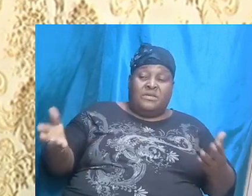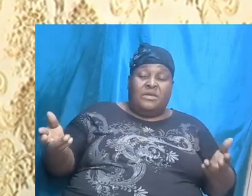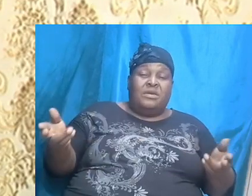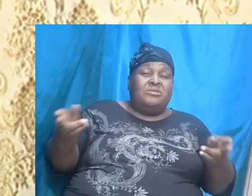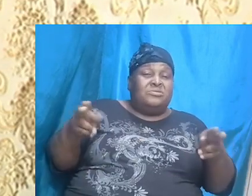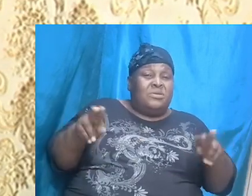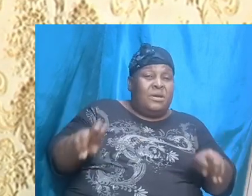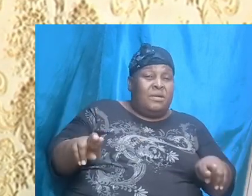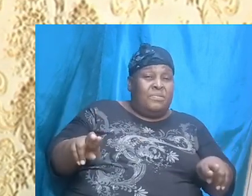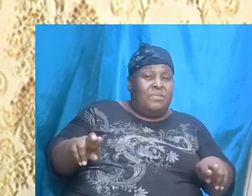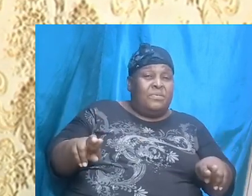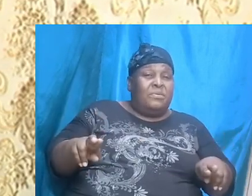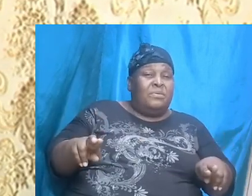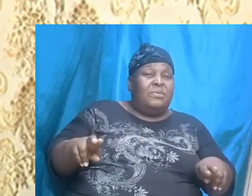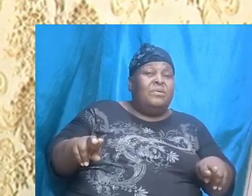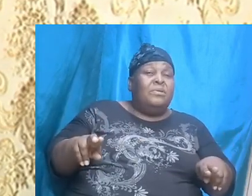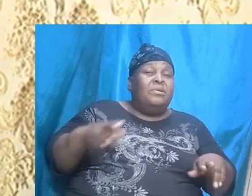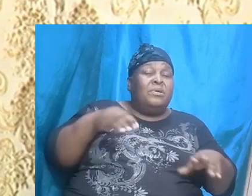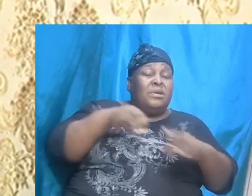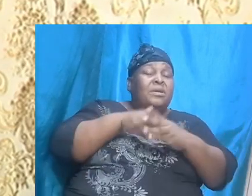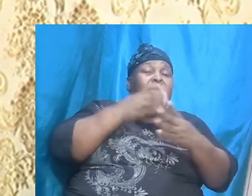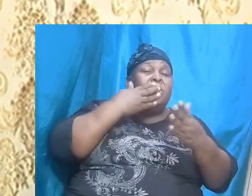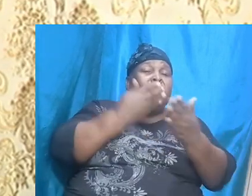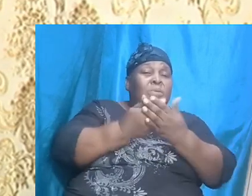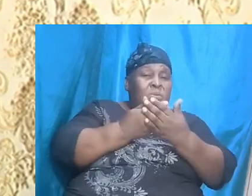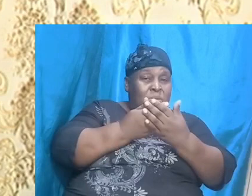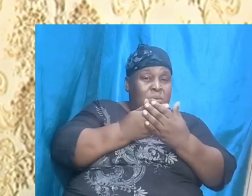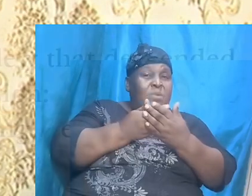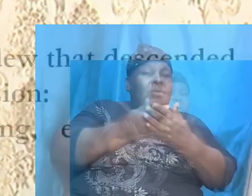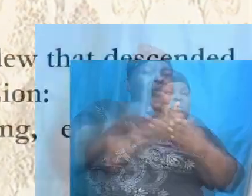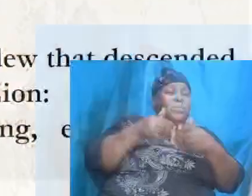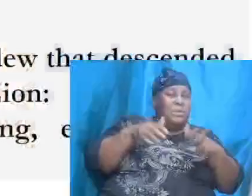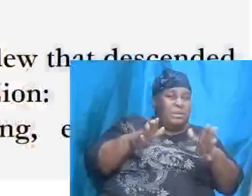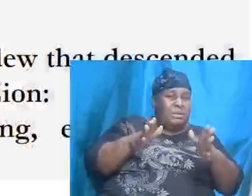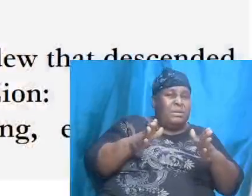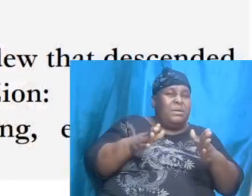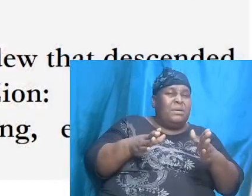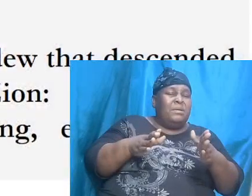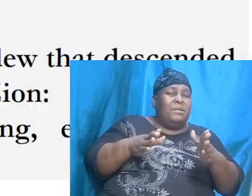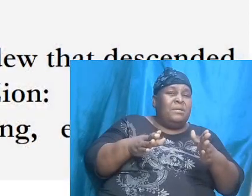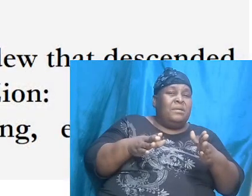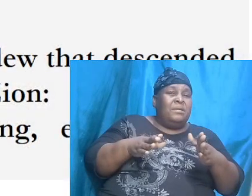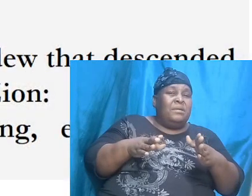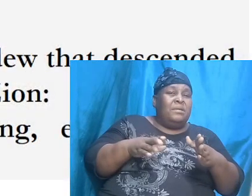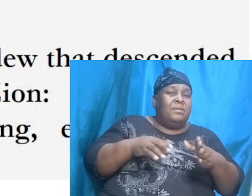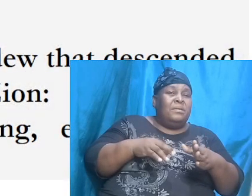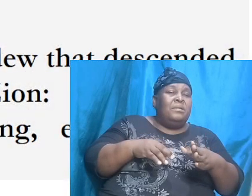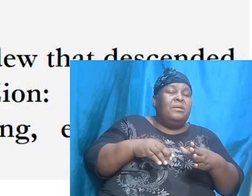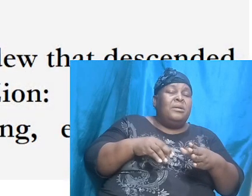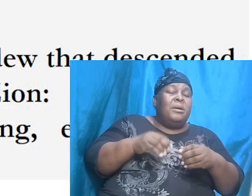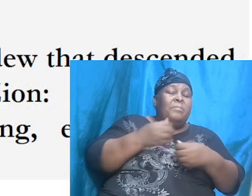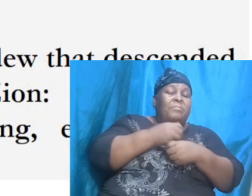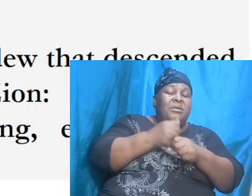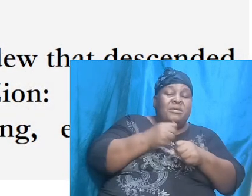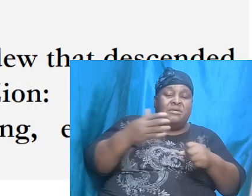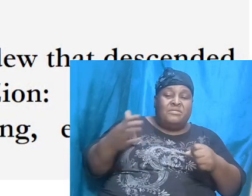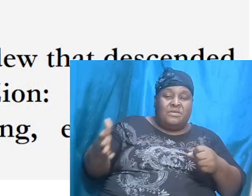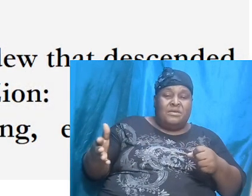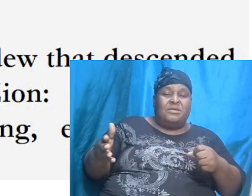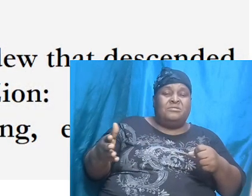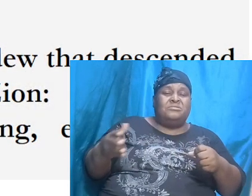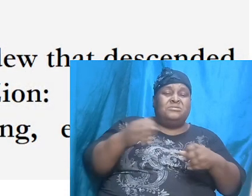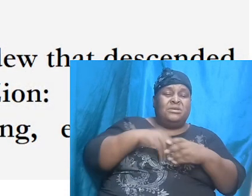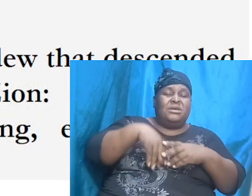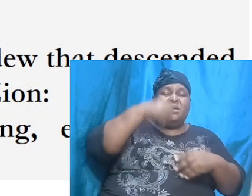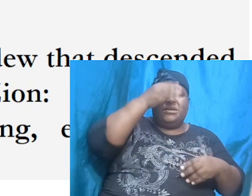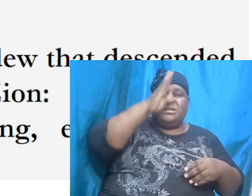move smoothly. Amen. It allows us to accomplish a lot in the kingdom of God when we are united. And in a similar way, when